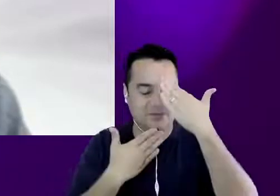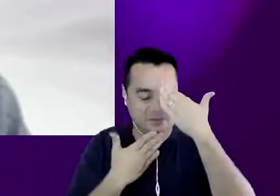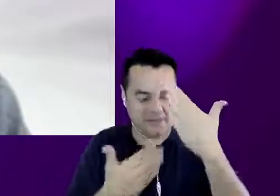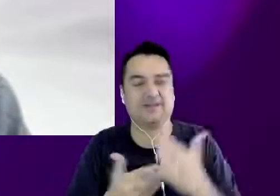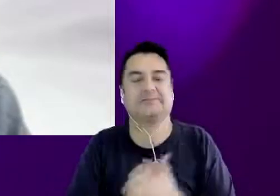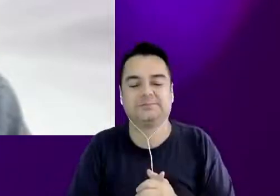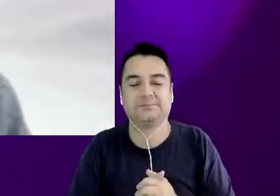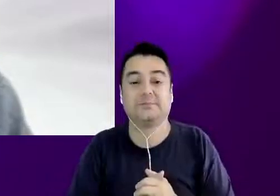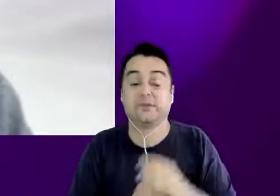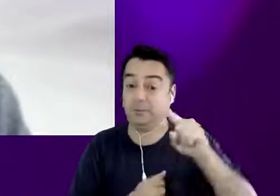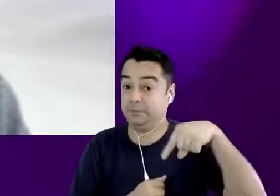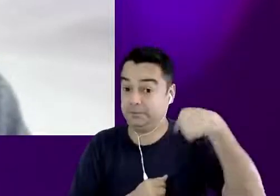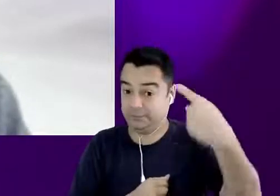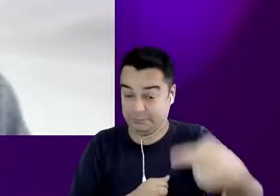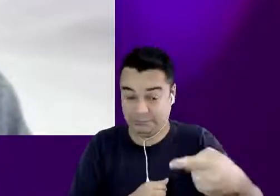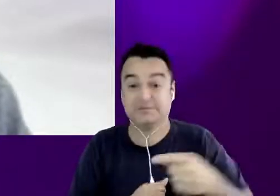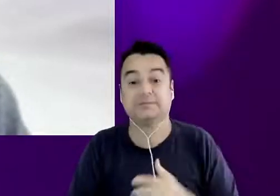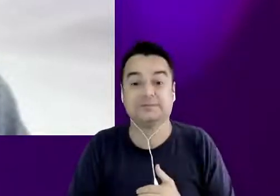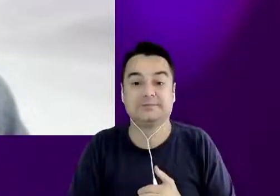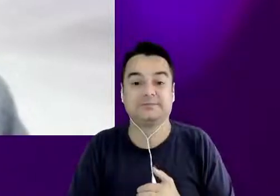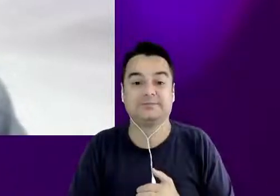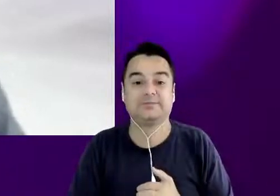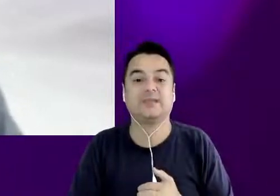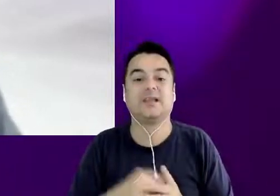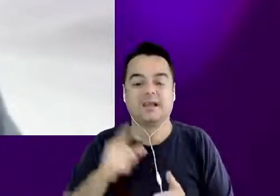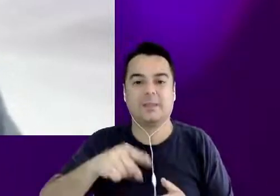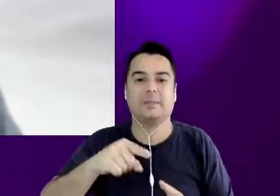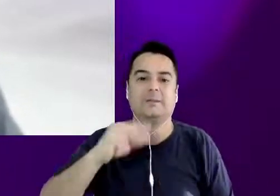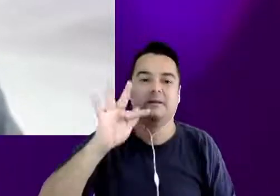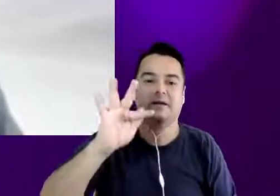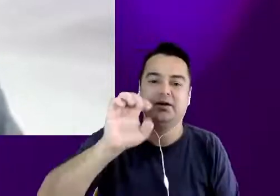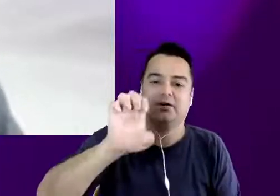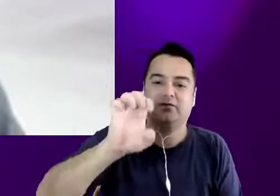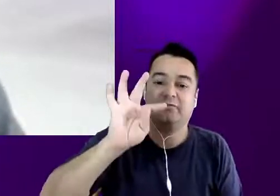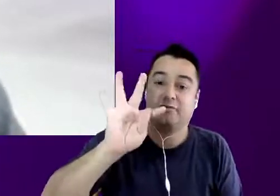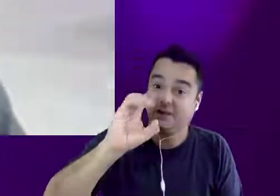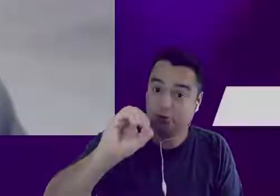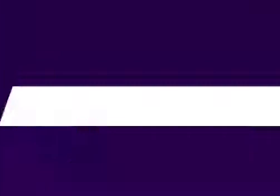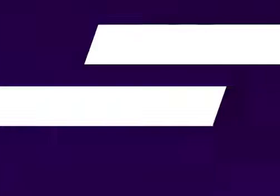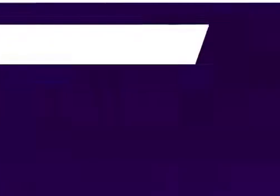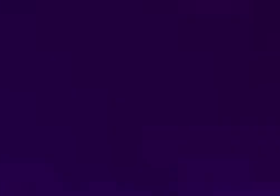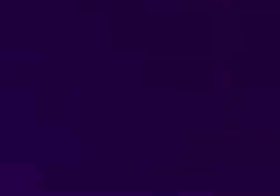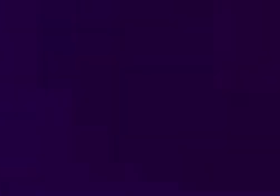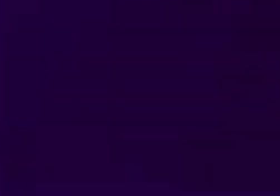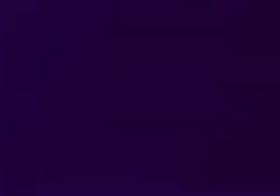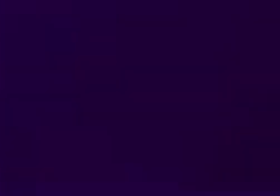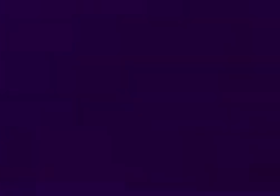about phytomedicine in the next model. Thank you, and see you soon.